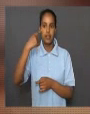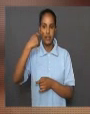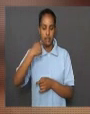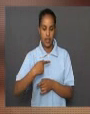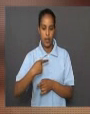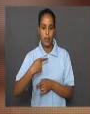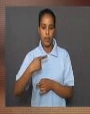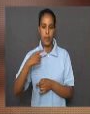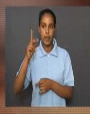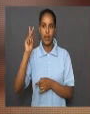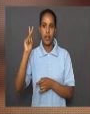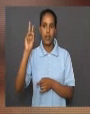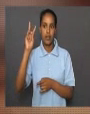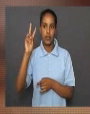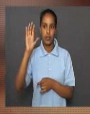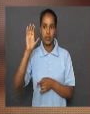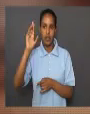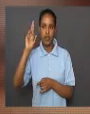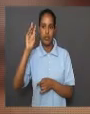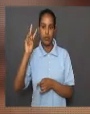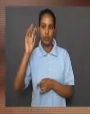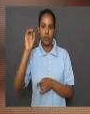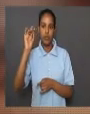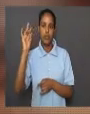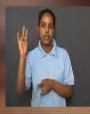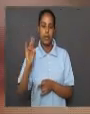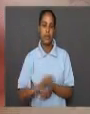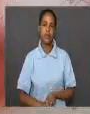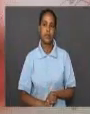159 grams of potassium dichromate.